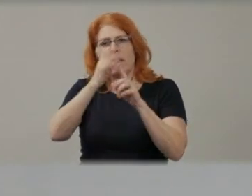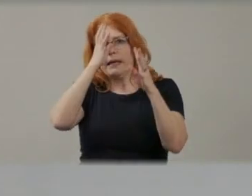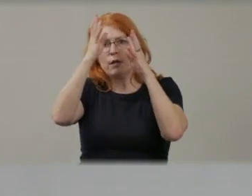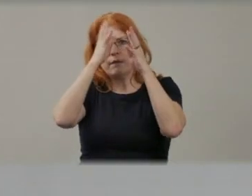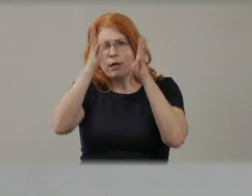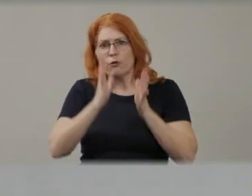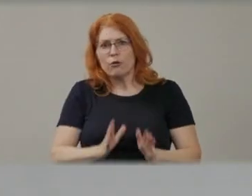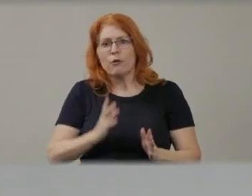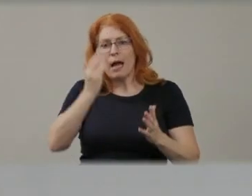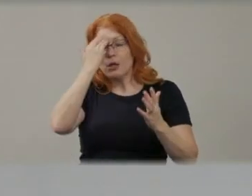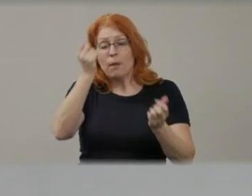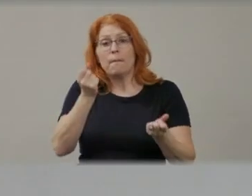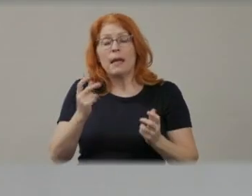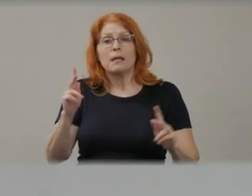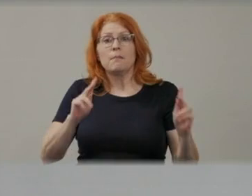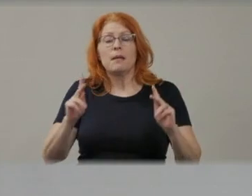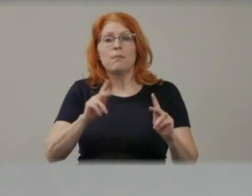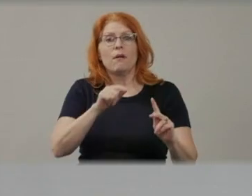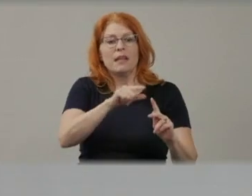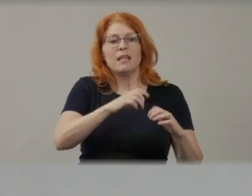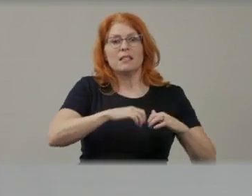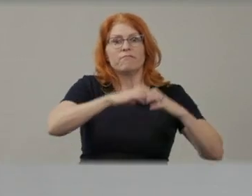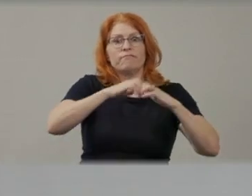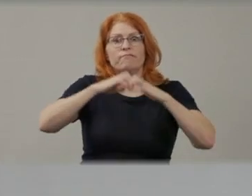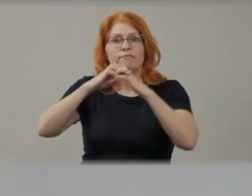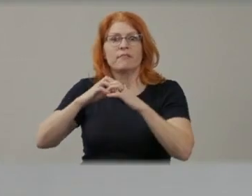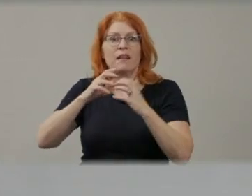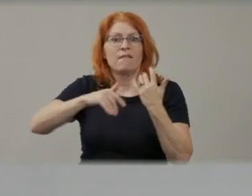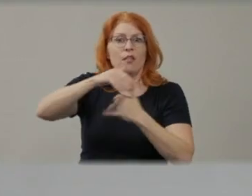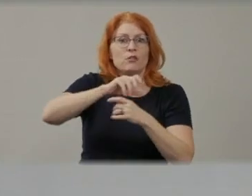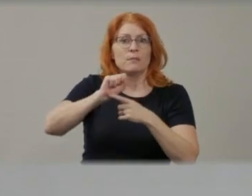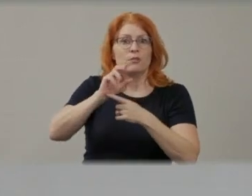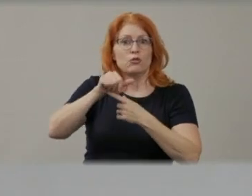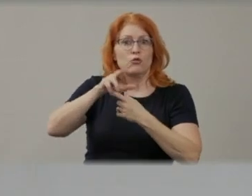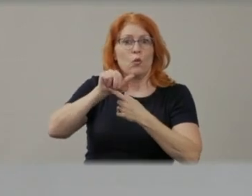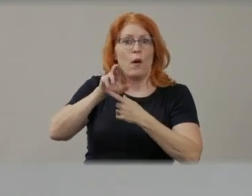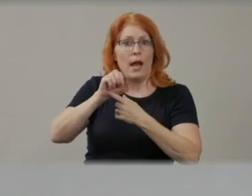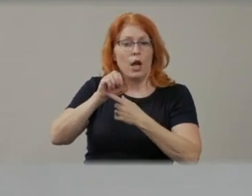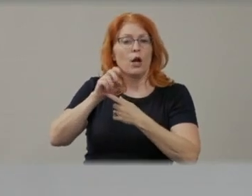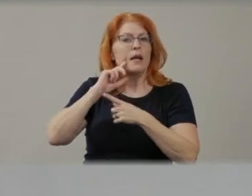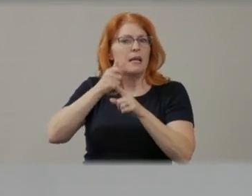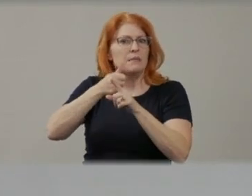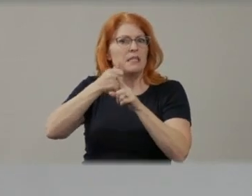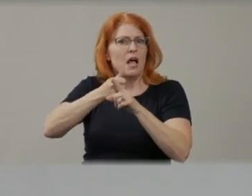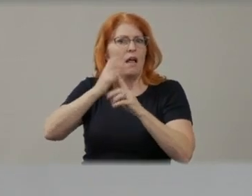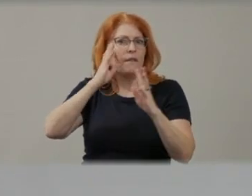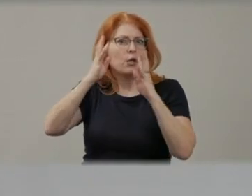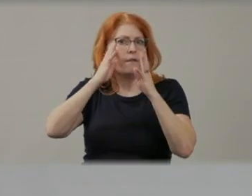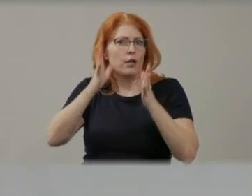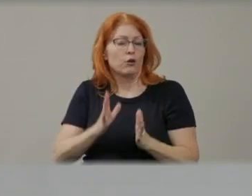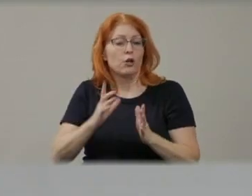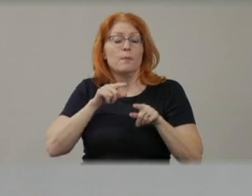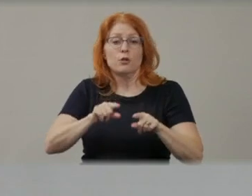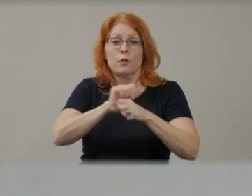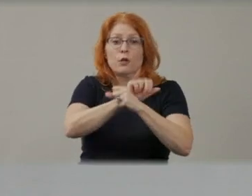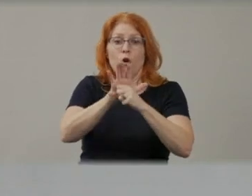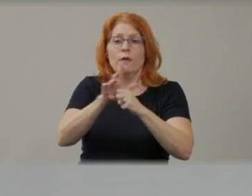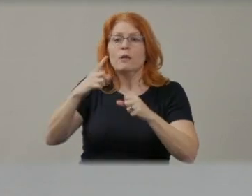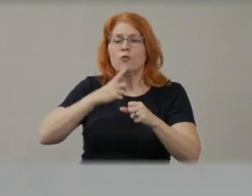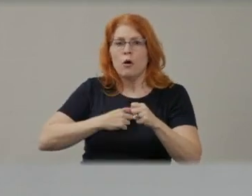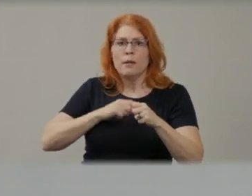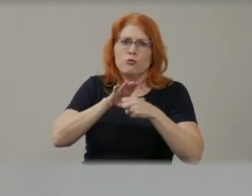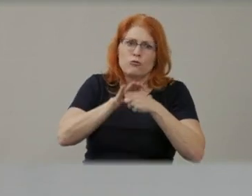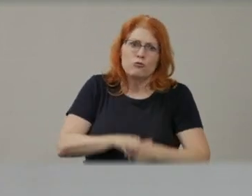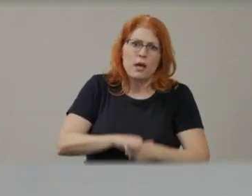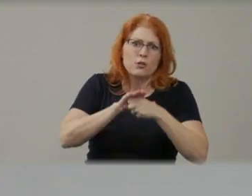known a lot of the things that he's implemented out of Fellowship Square, and he is an innovator. But I remember during COVID, him telling me about the stress that